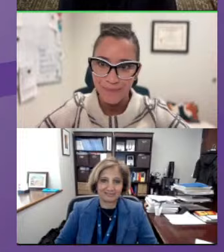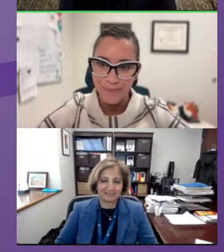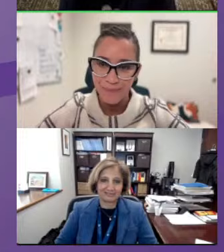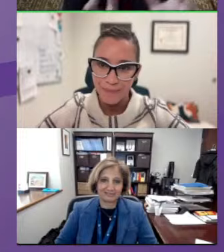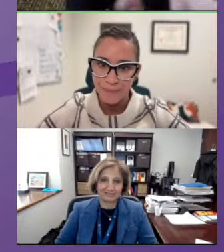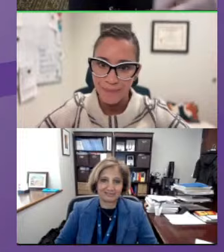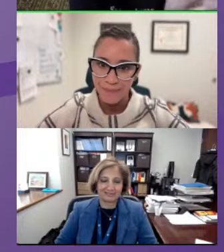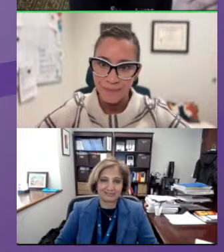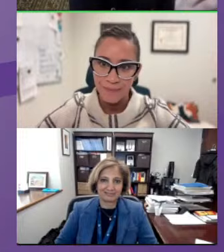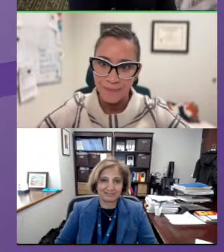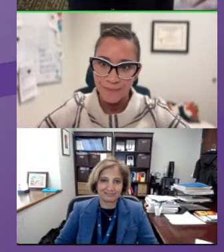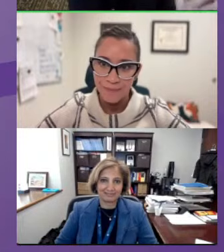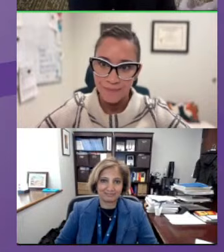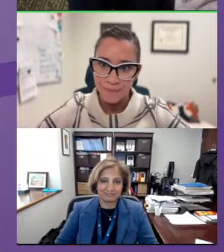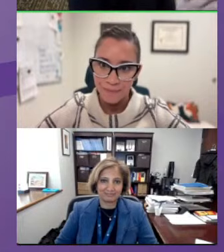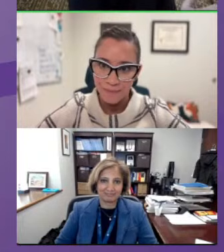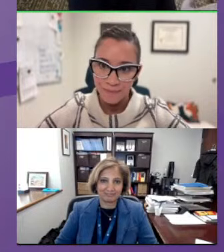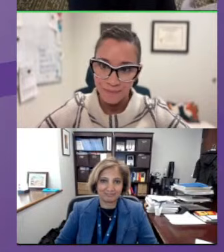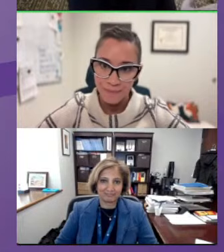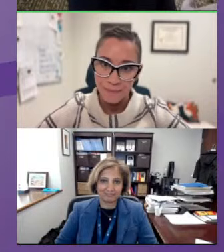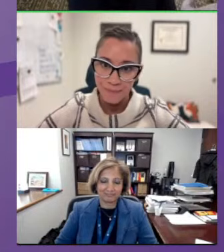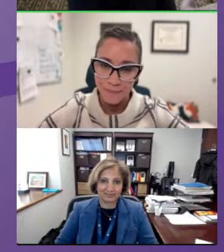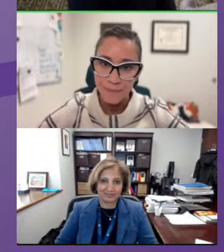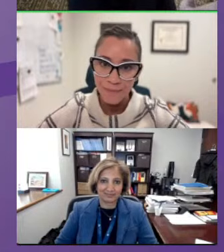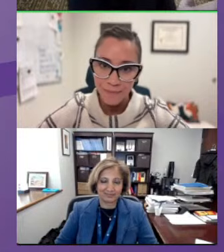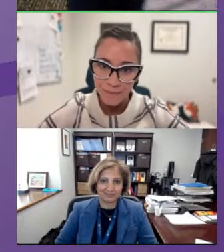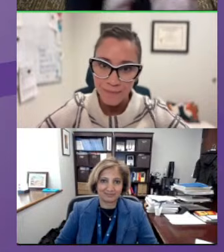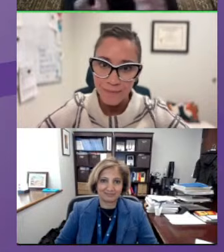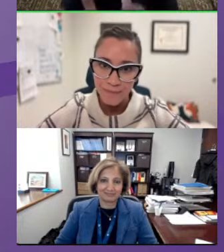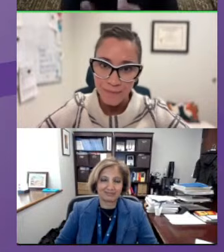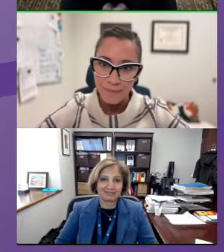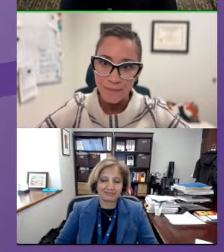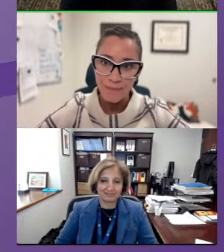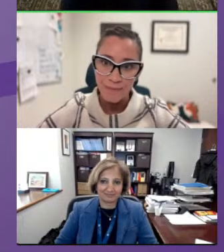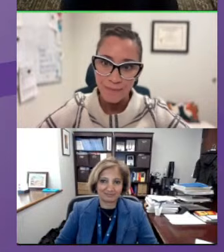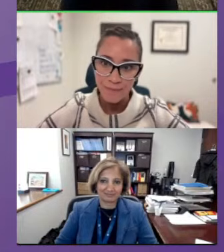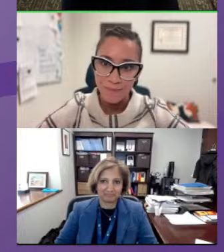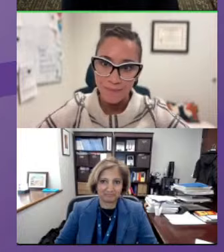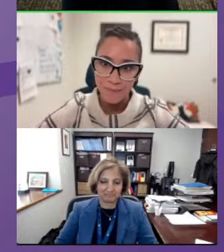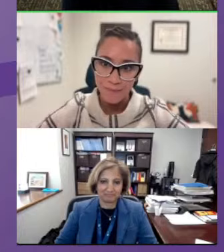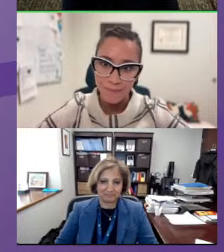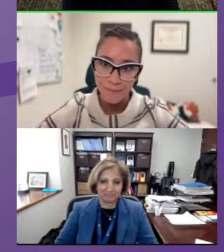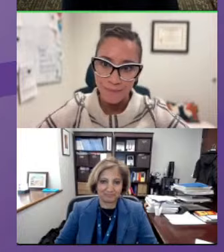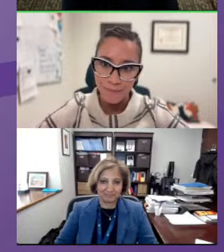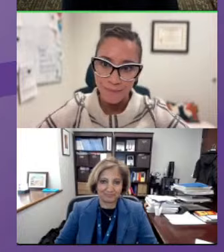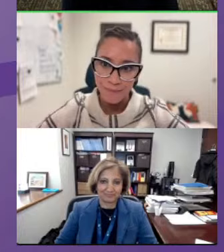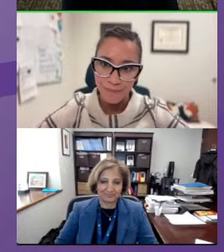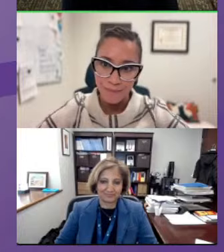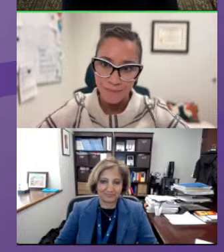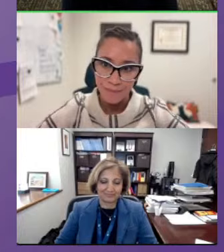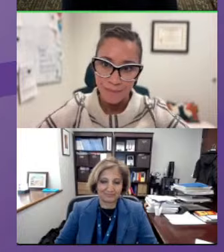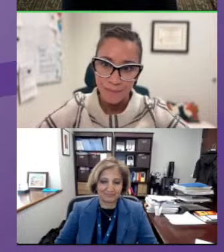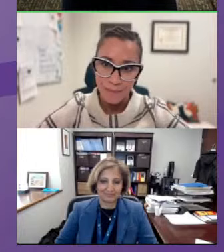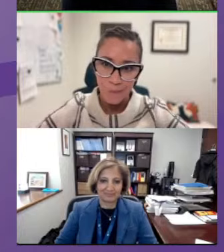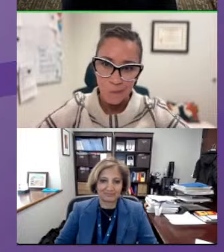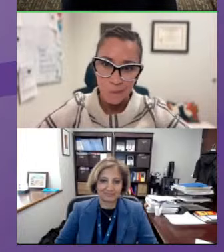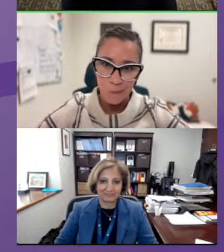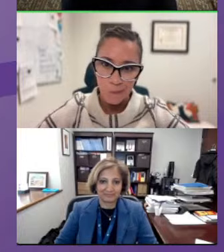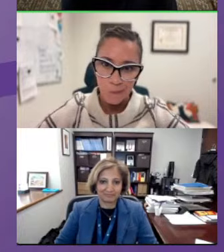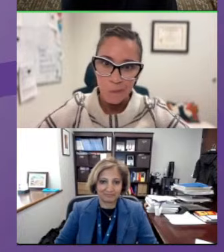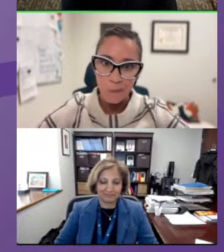seen between how severely ill somebody gets and their risk of starting to develop some of these sequelae,